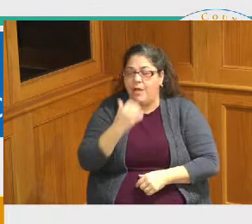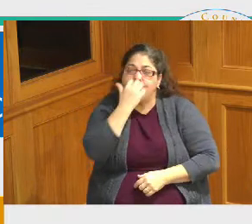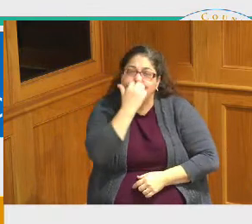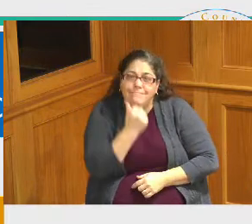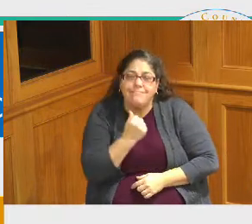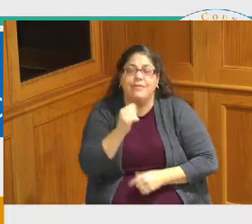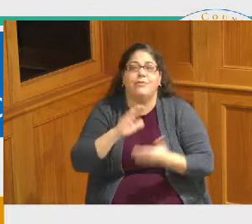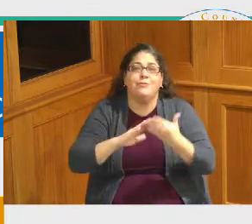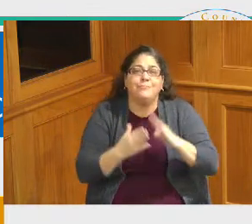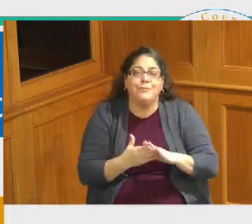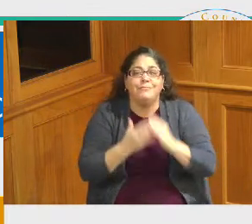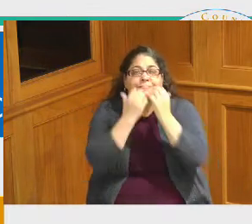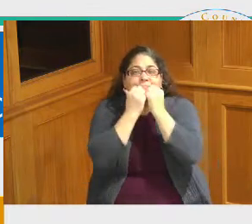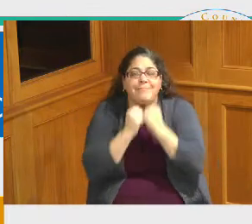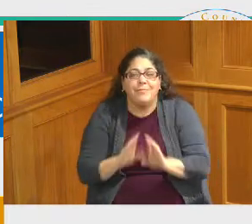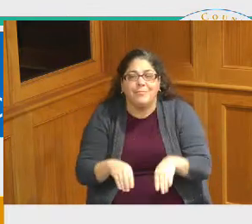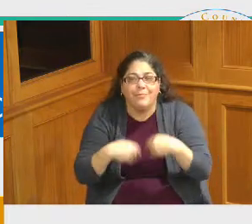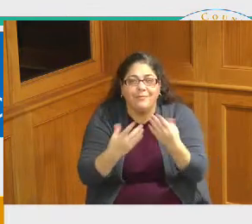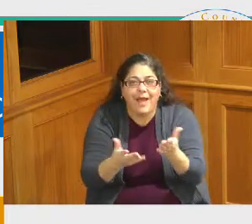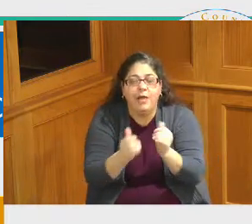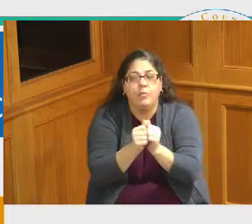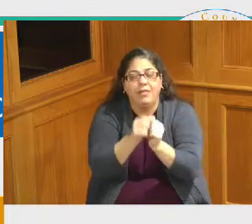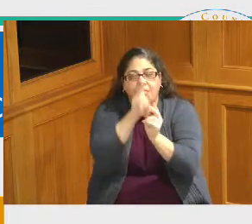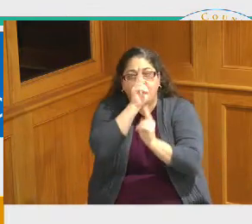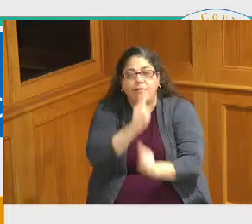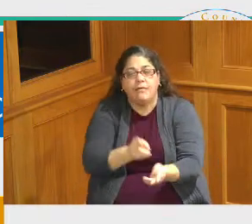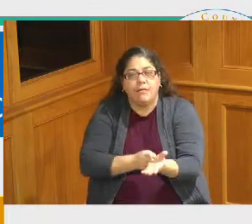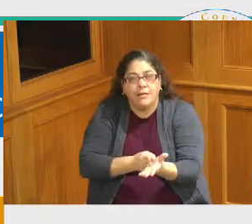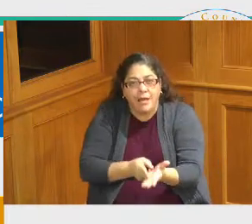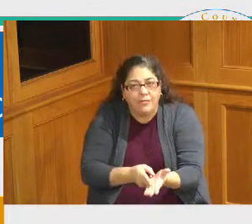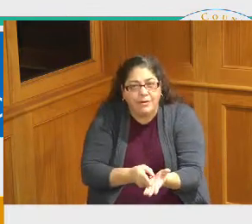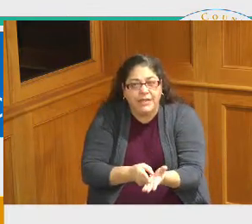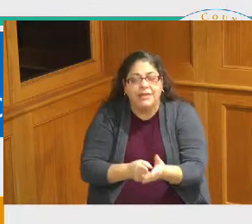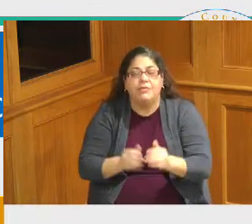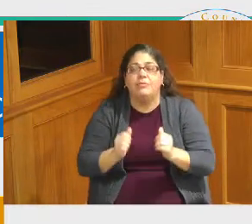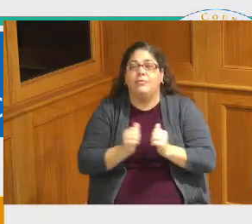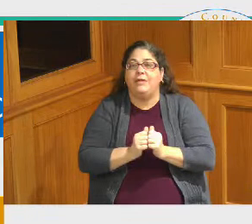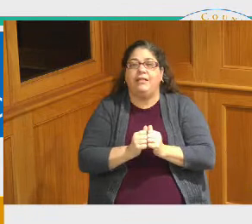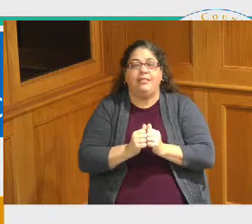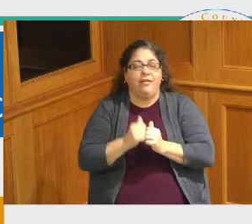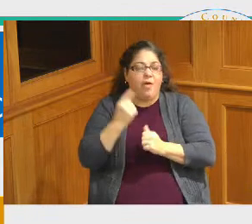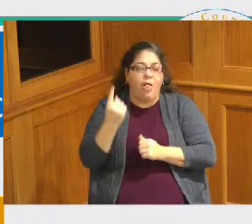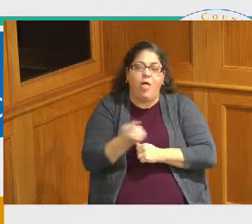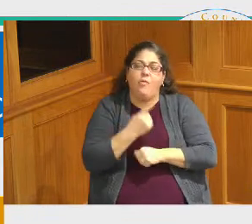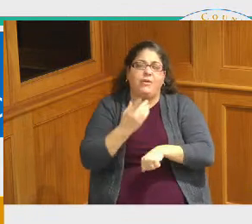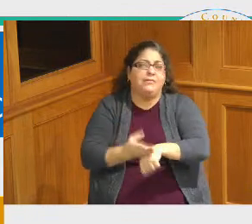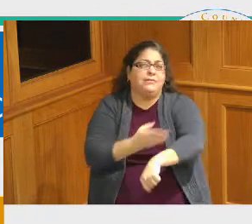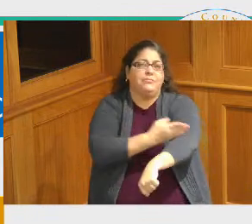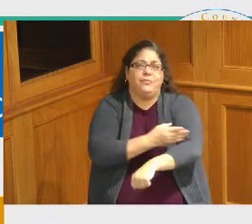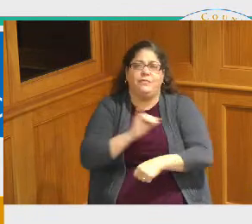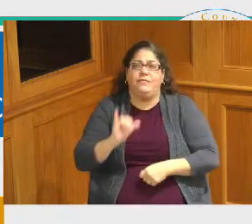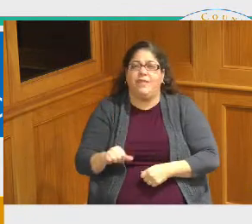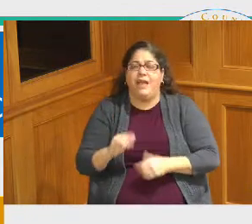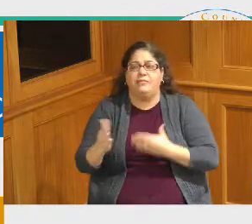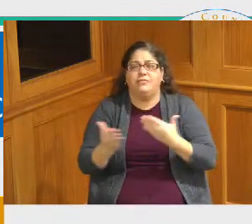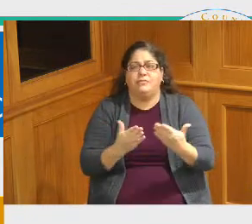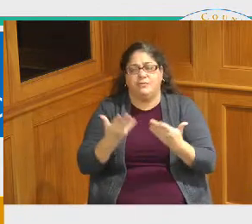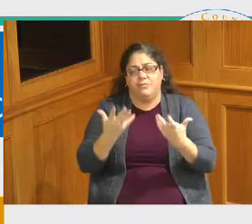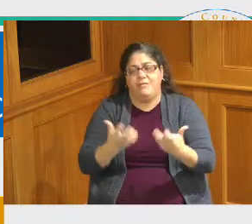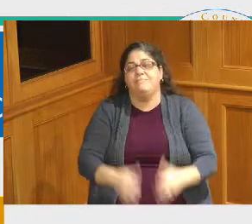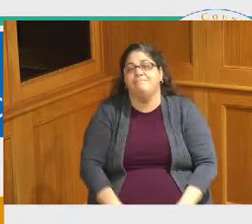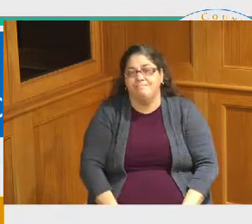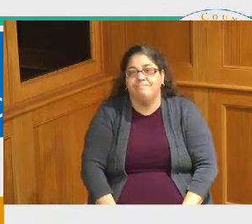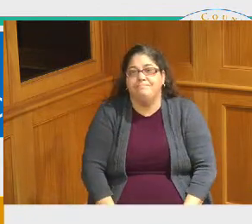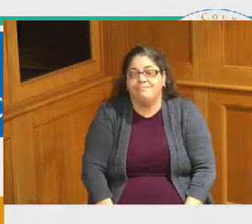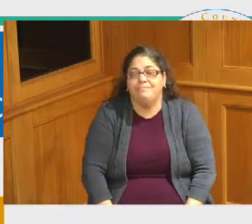committed to providing for our community with integrity, and we are always looking to enhance the services that we provide to our community.